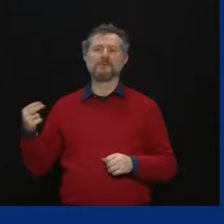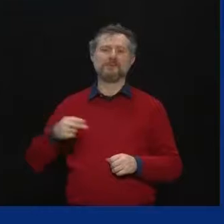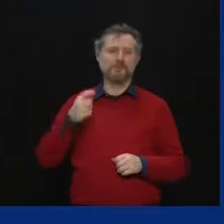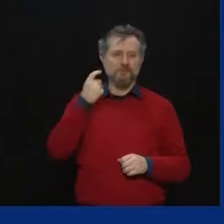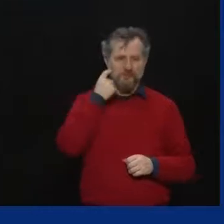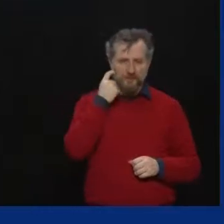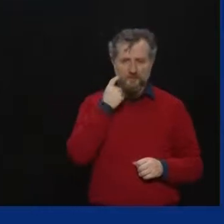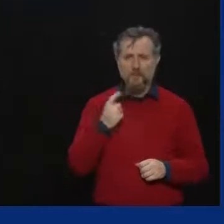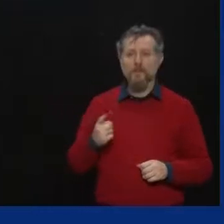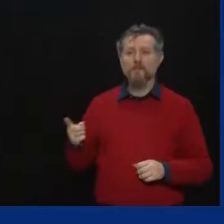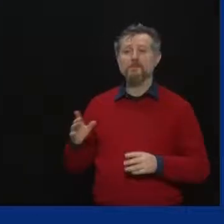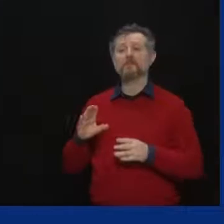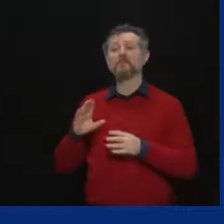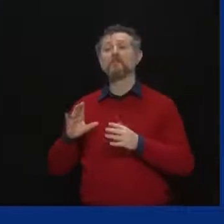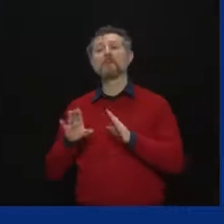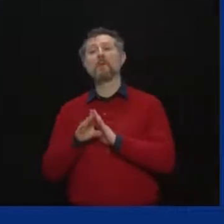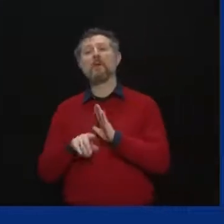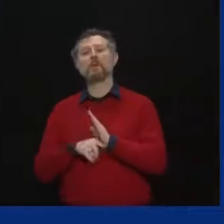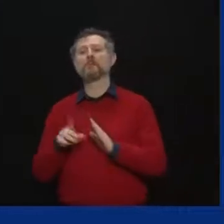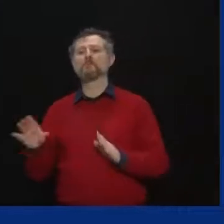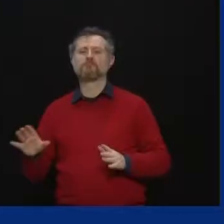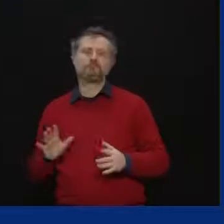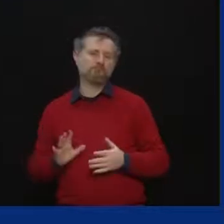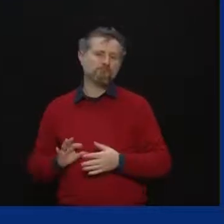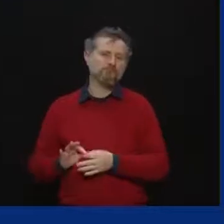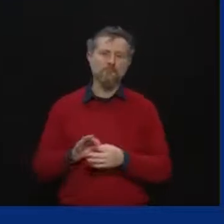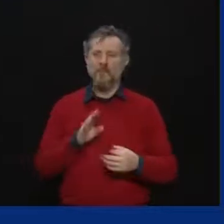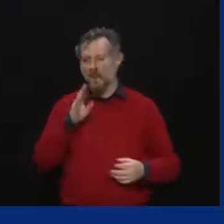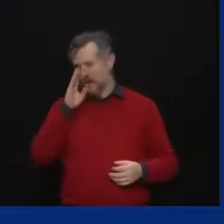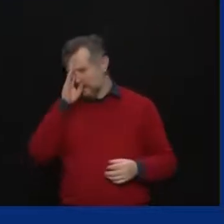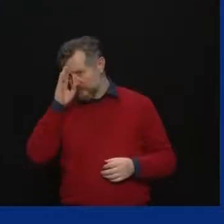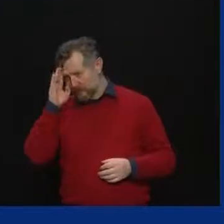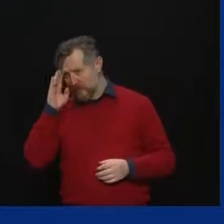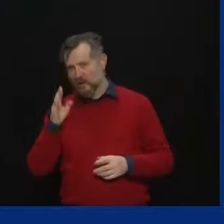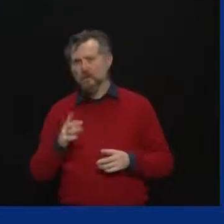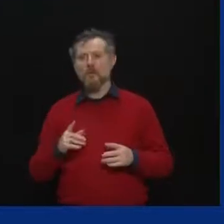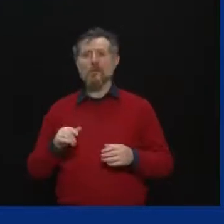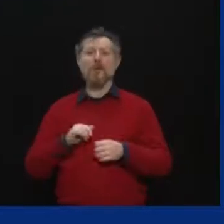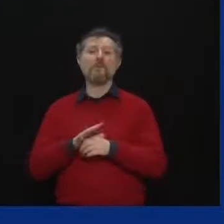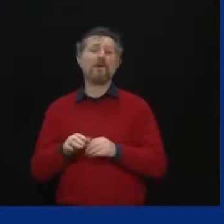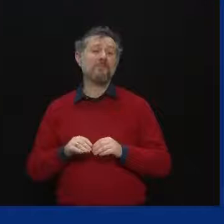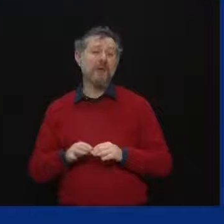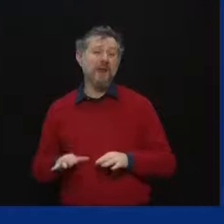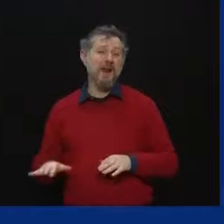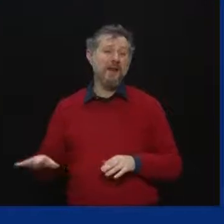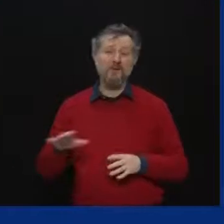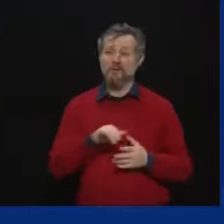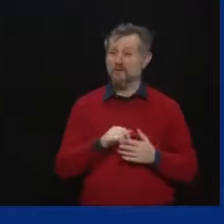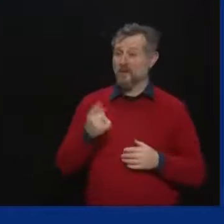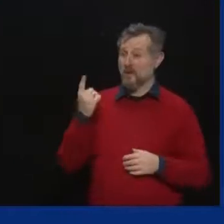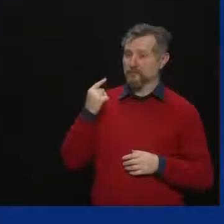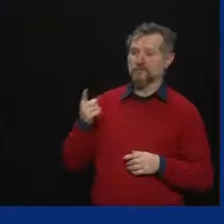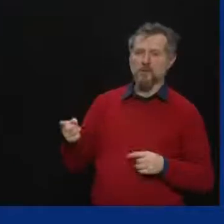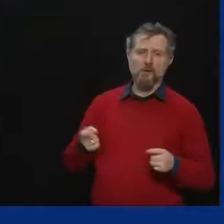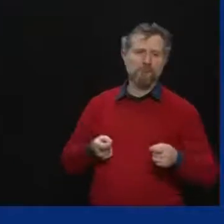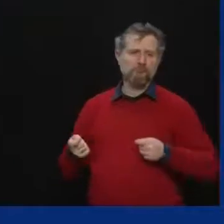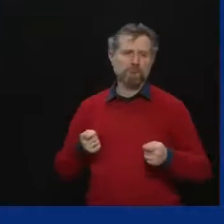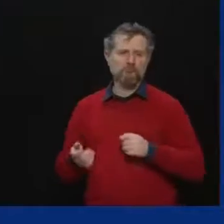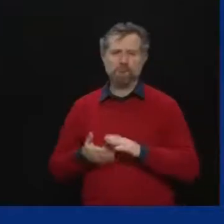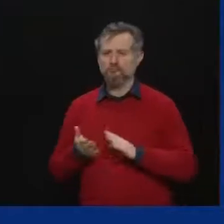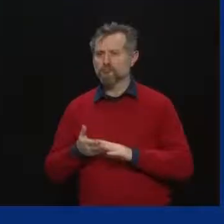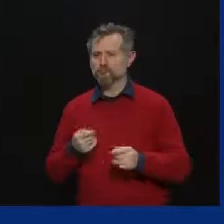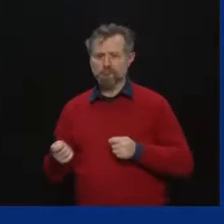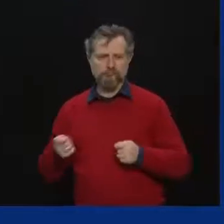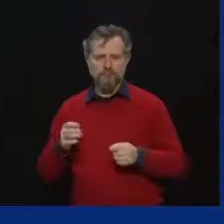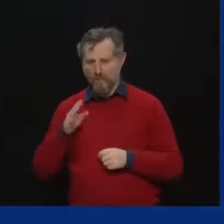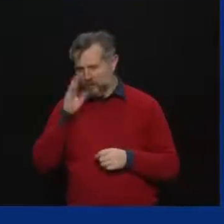background, she coordinated hospital surge capacity during the height of COVID for New York City. So this is her area of expertise. We